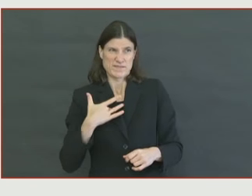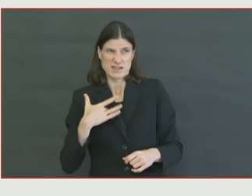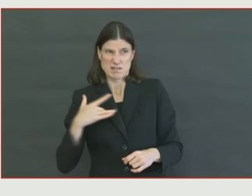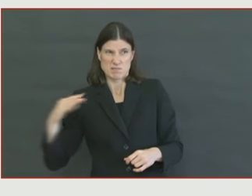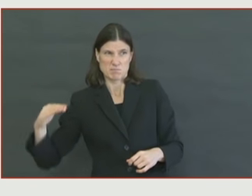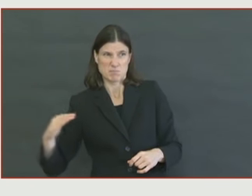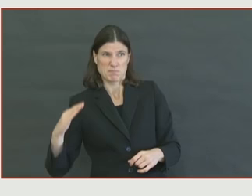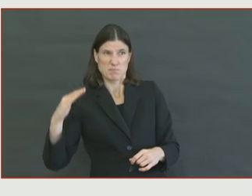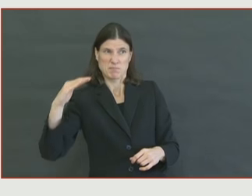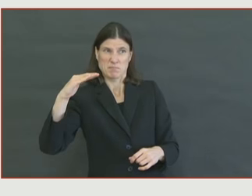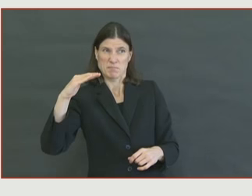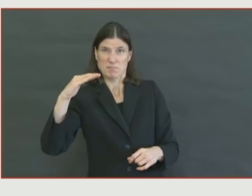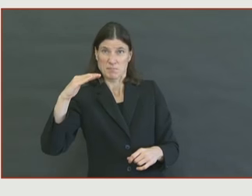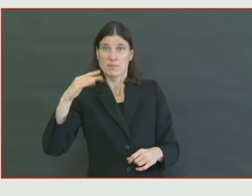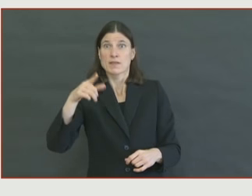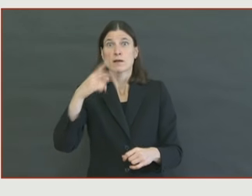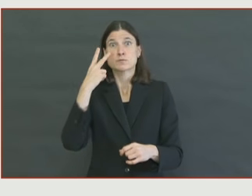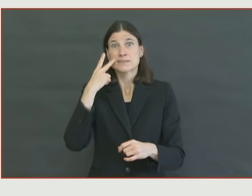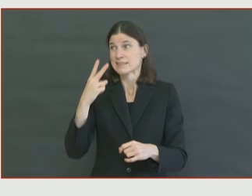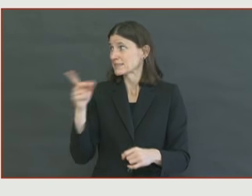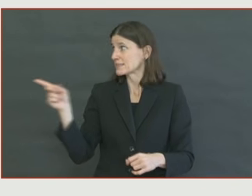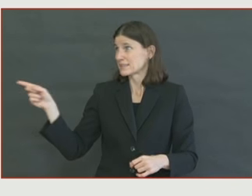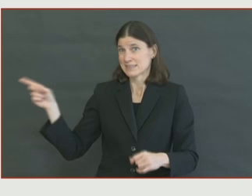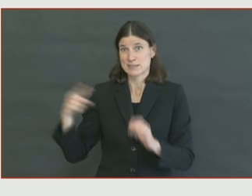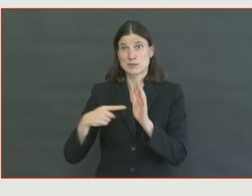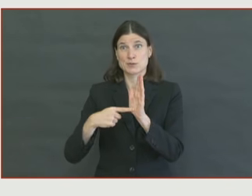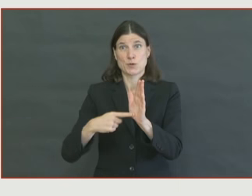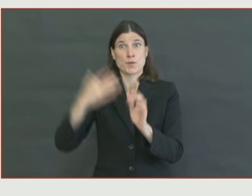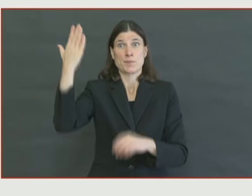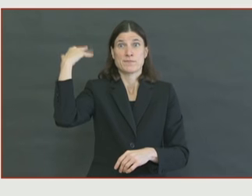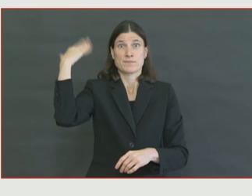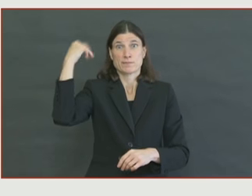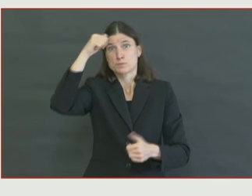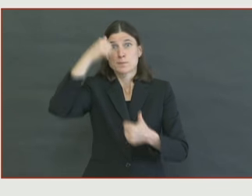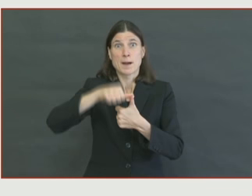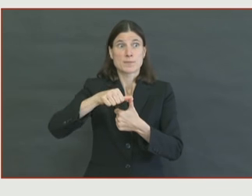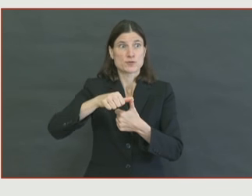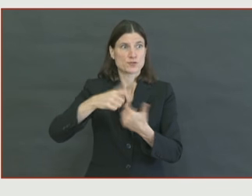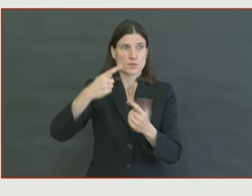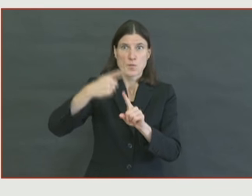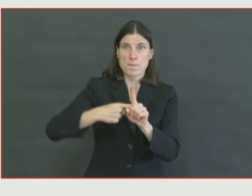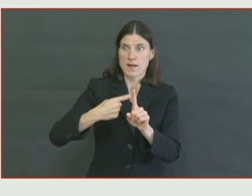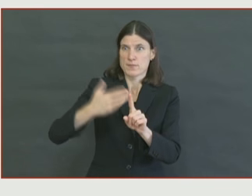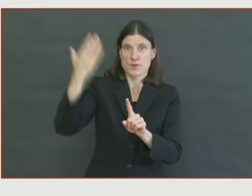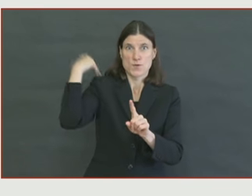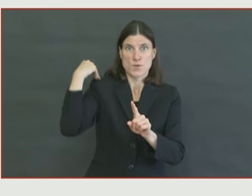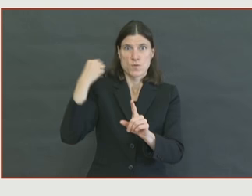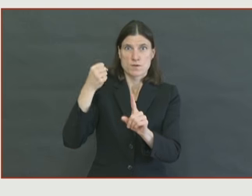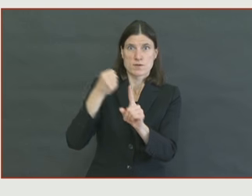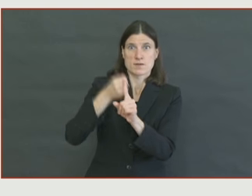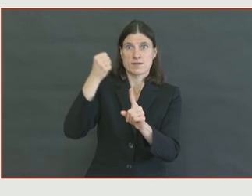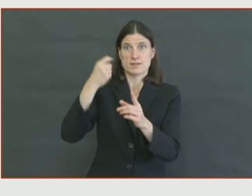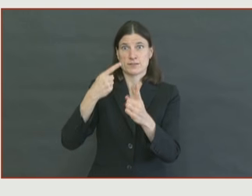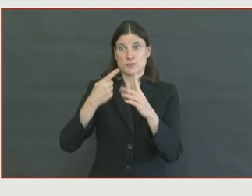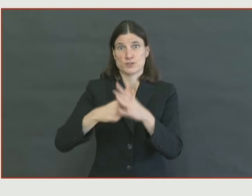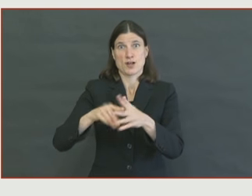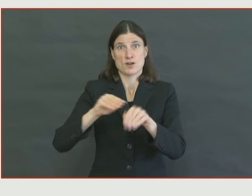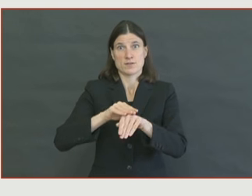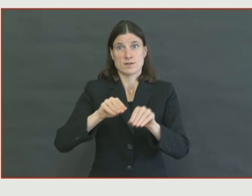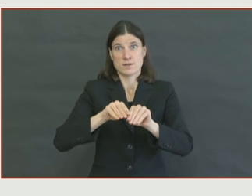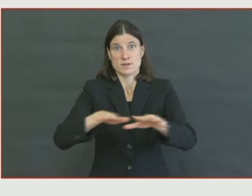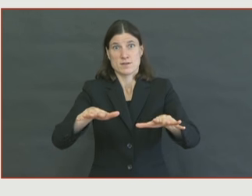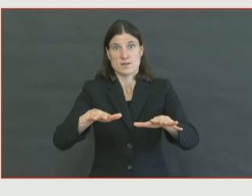that's on the screen, when the virus first hit Rhode Island, our hospitalizations were growing very